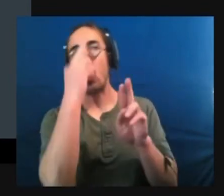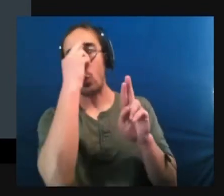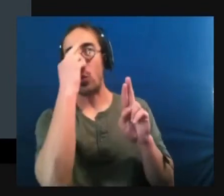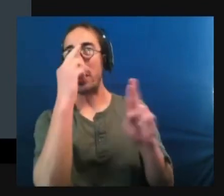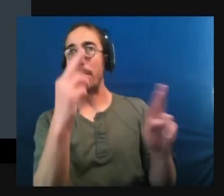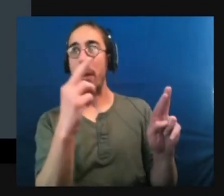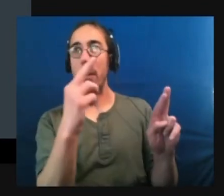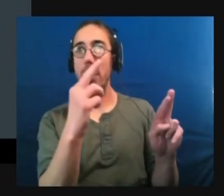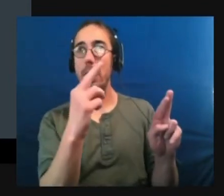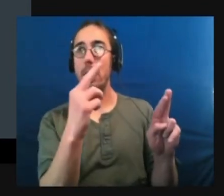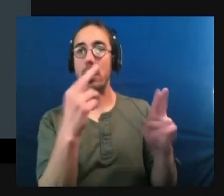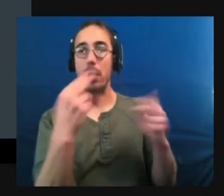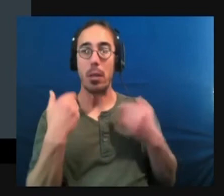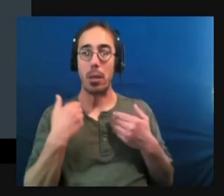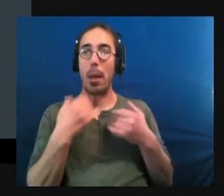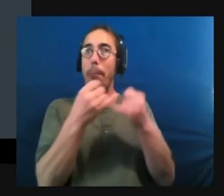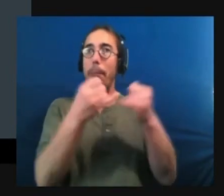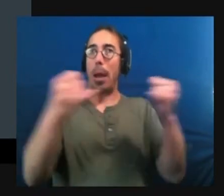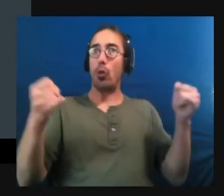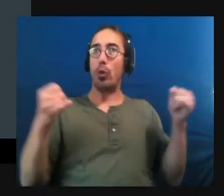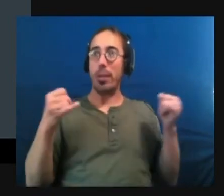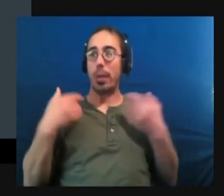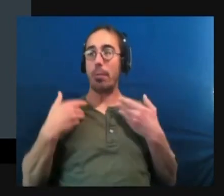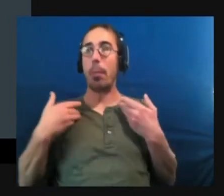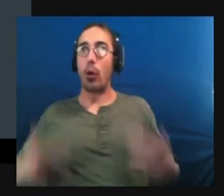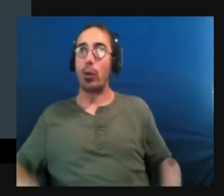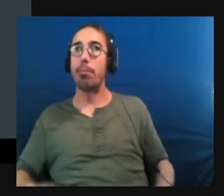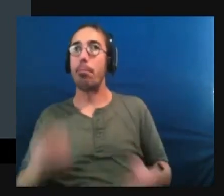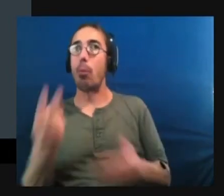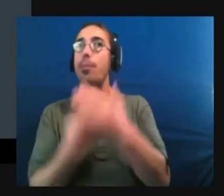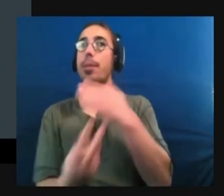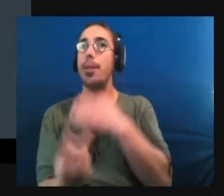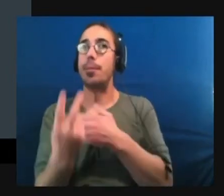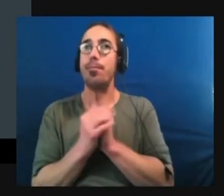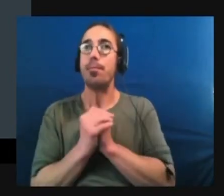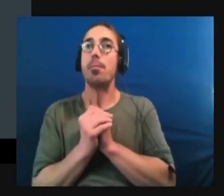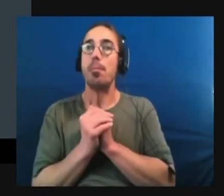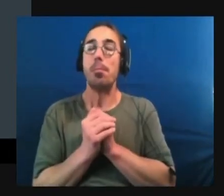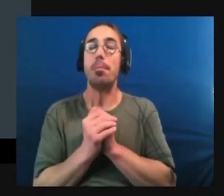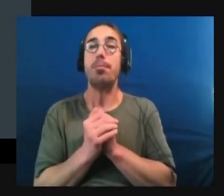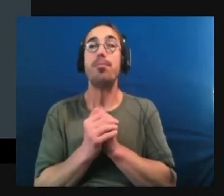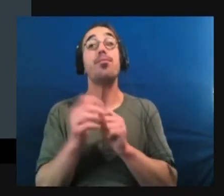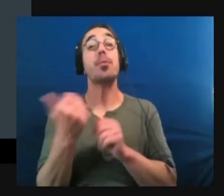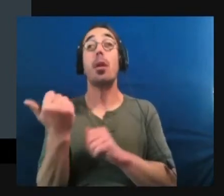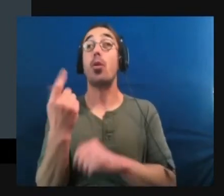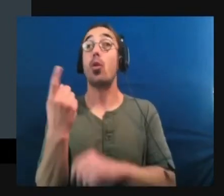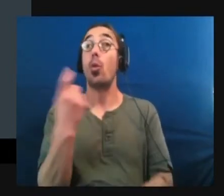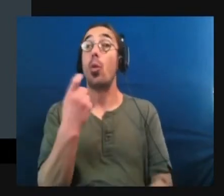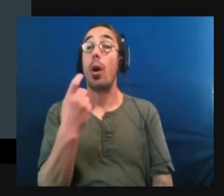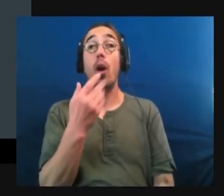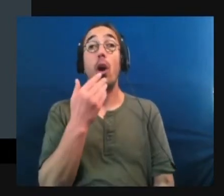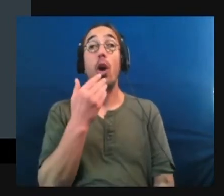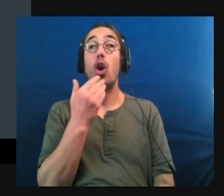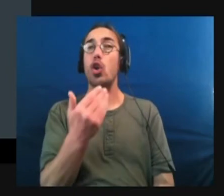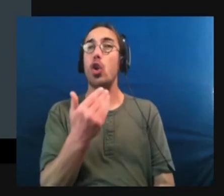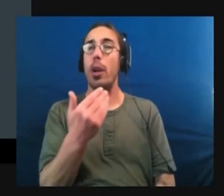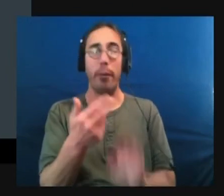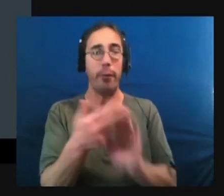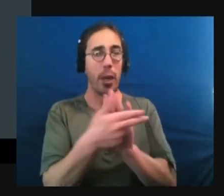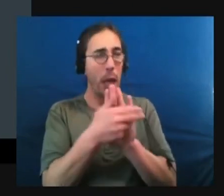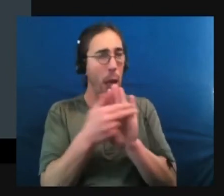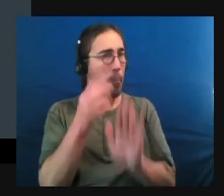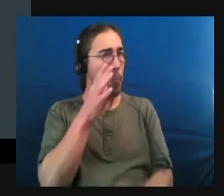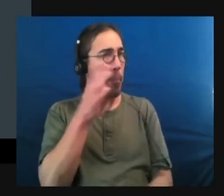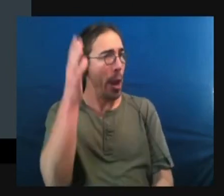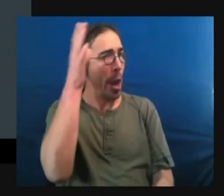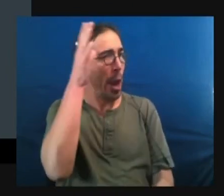and respecting boundaries. Another question is, what's a good way for undiagnosed grandparents to understand the shift